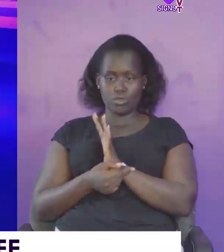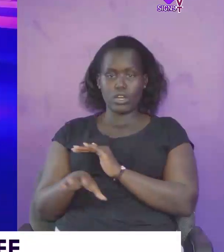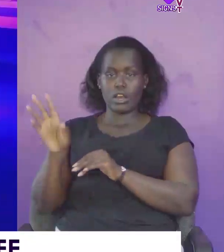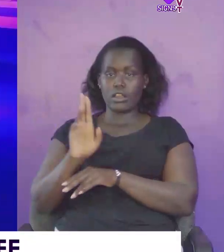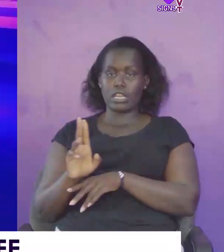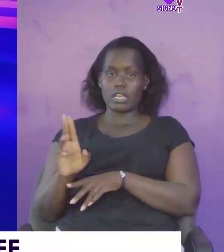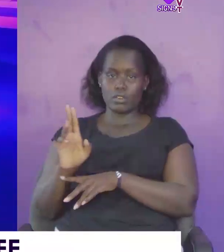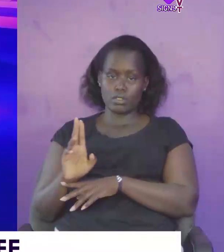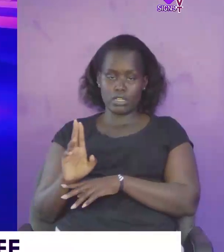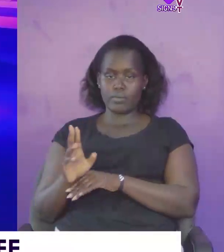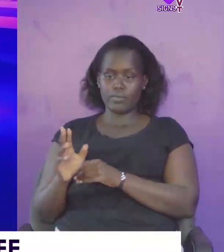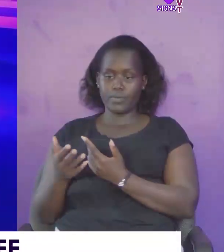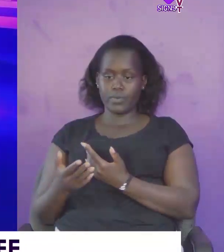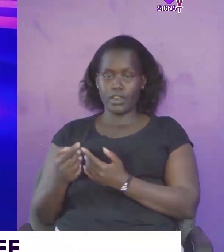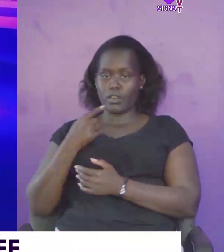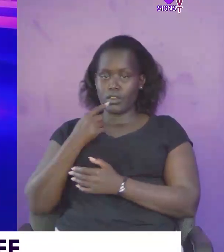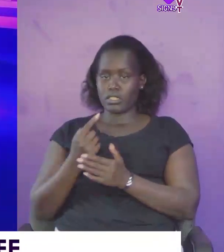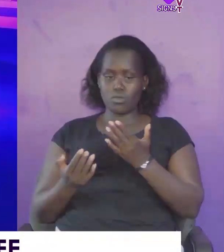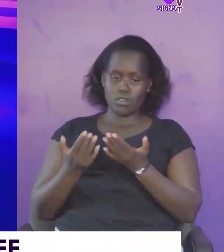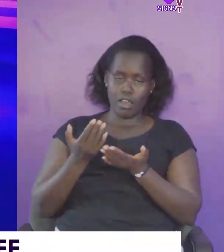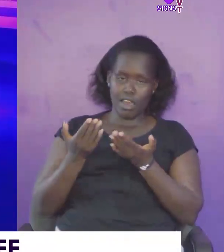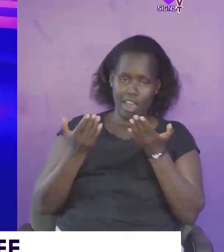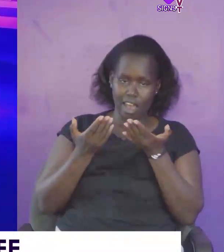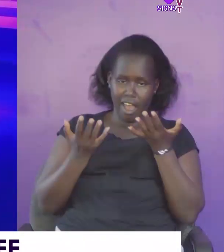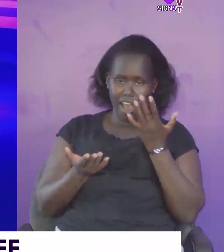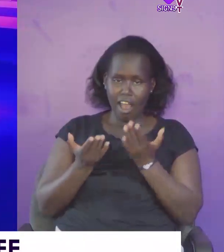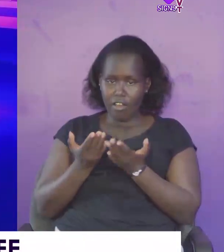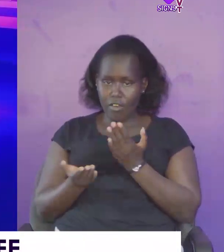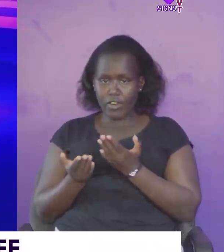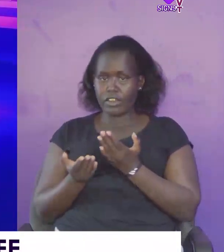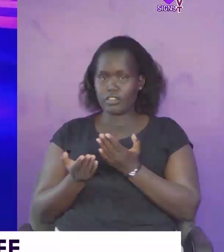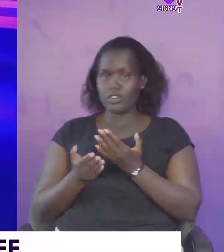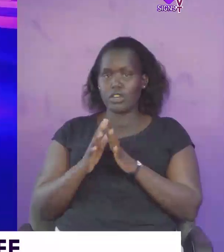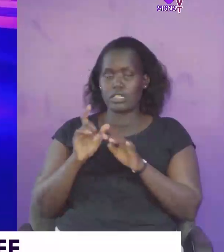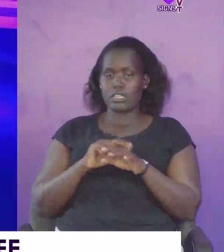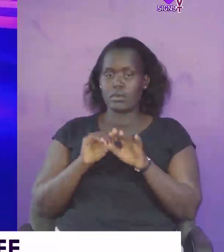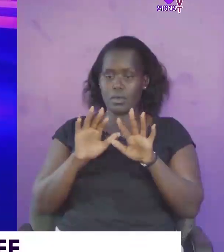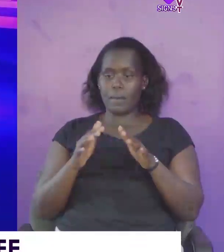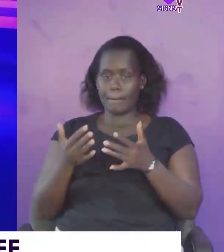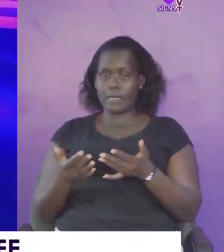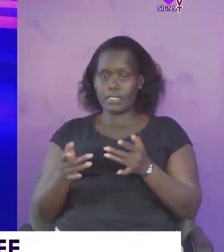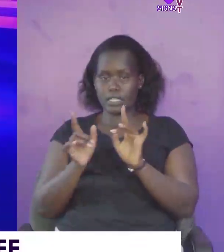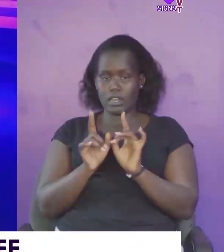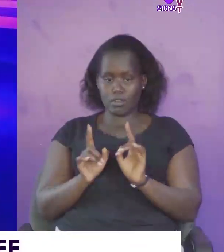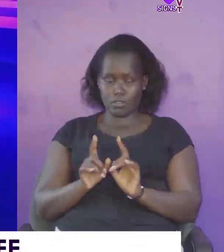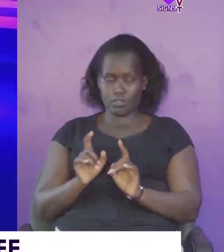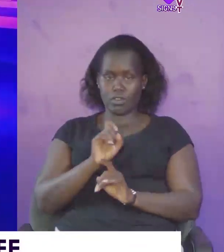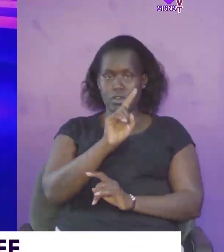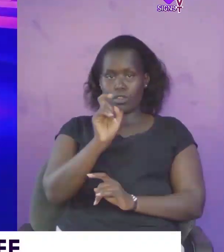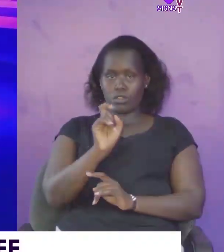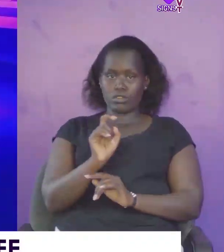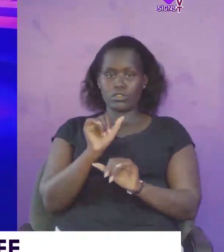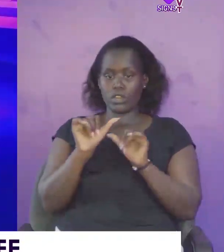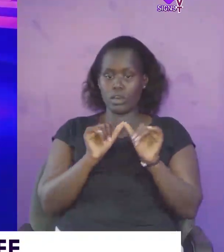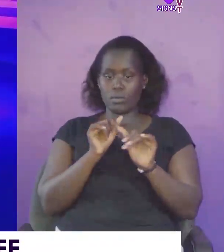indulgence, like you said, moderate drinking, especially when, during parties or occasionally, and the question of